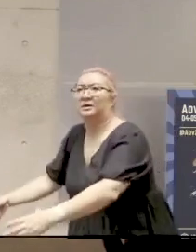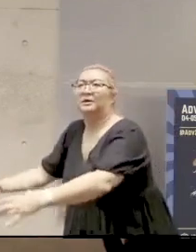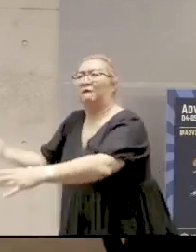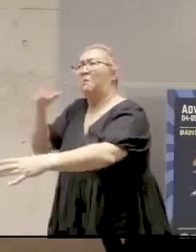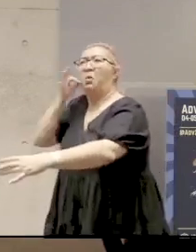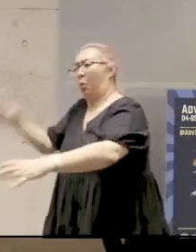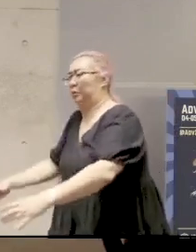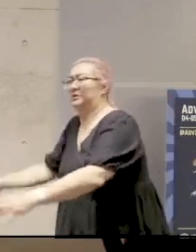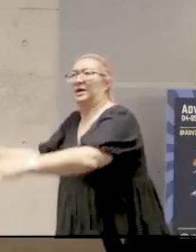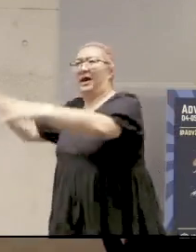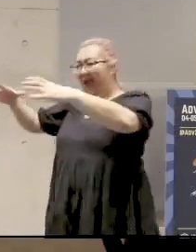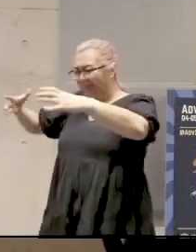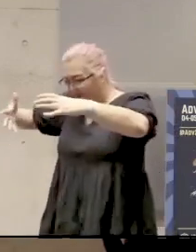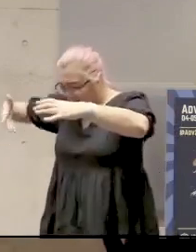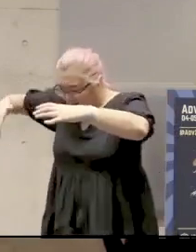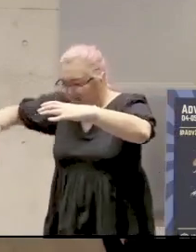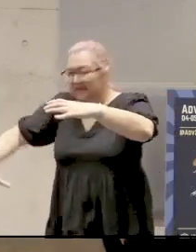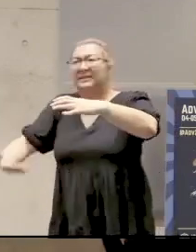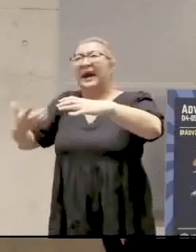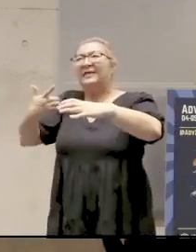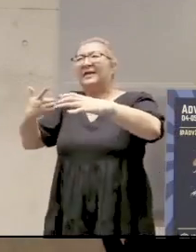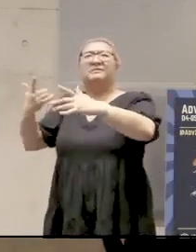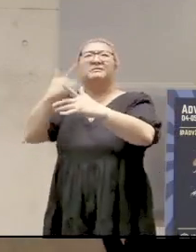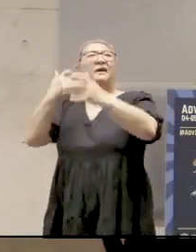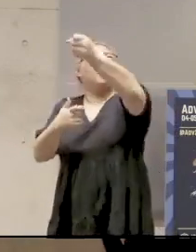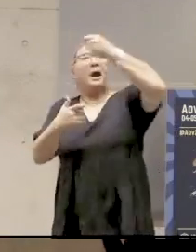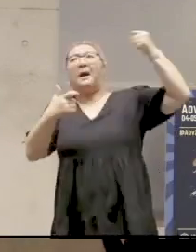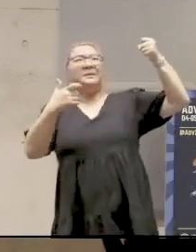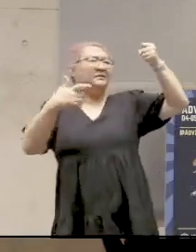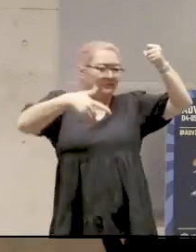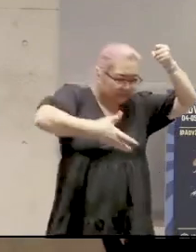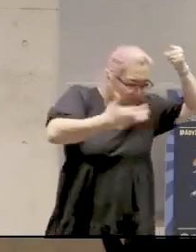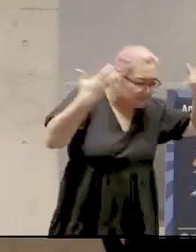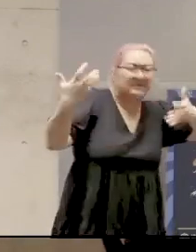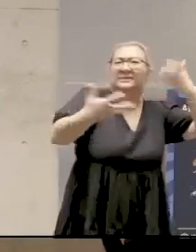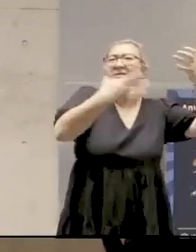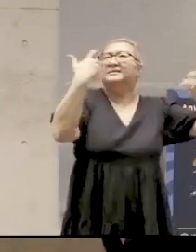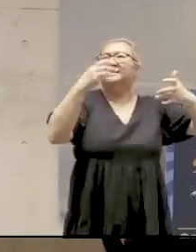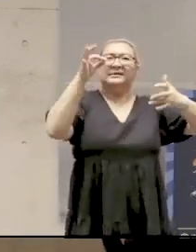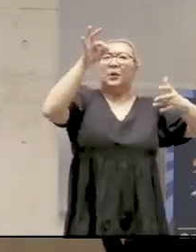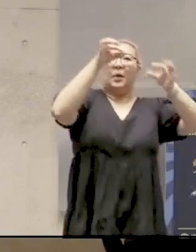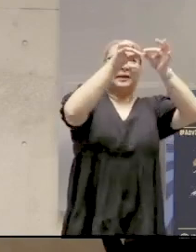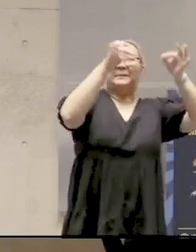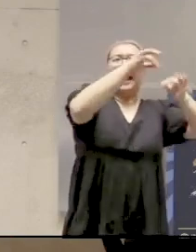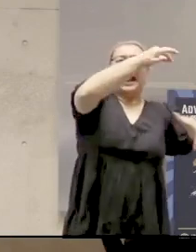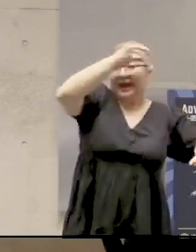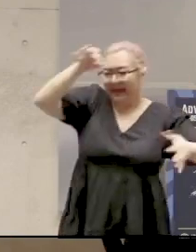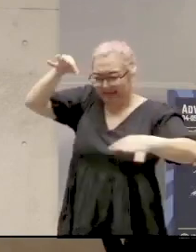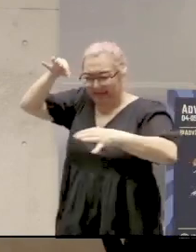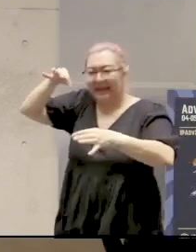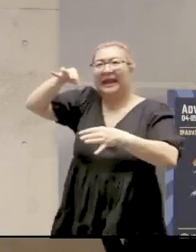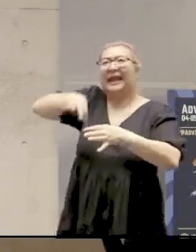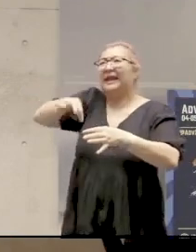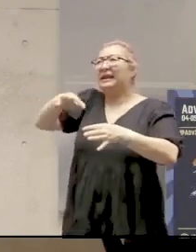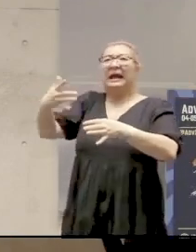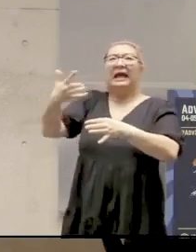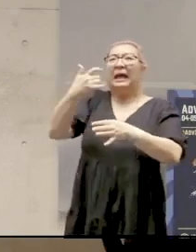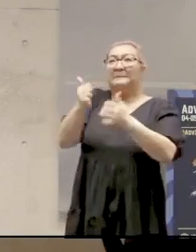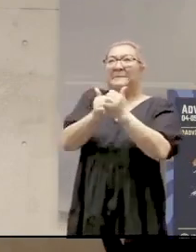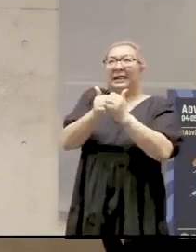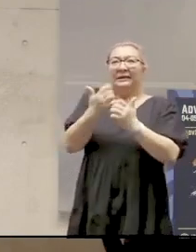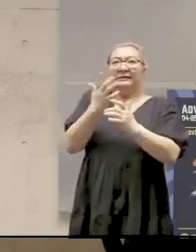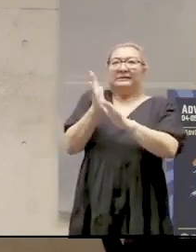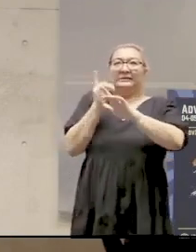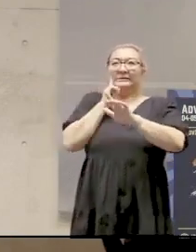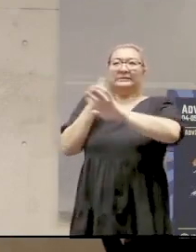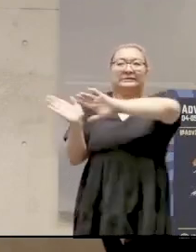tea bag, which is at the bottom of a cupboard or something like that. Thank God I don't think he needs milk. But as you play through it,